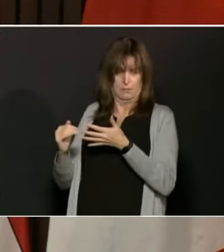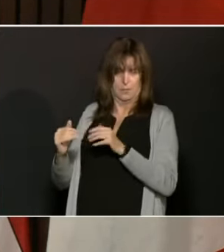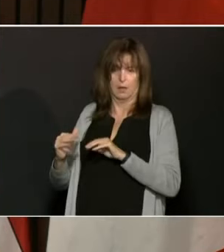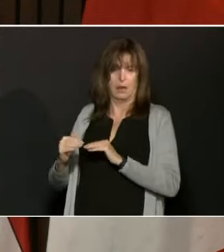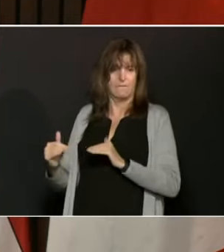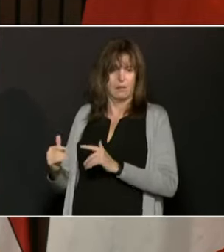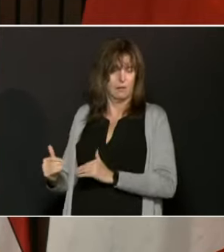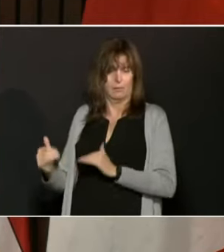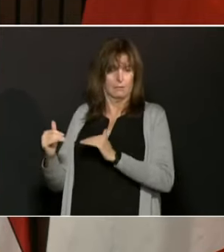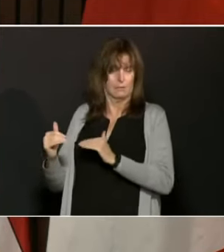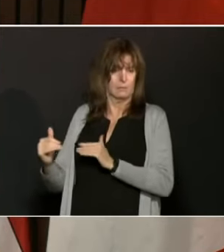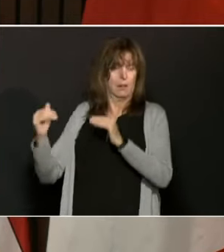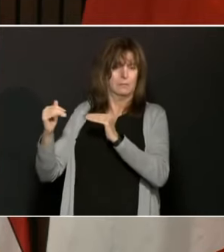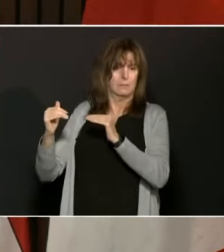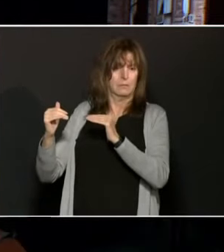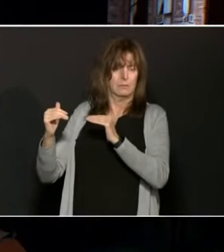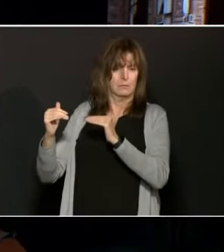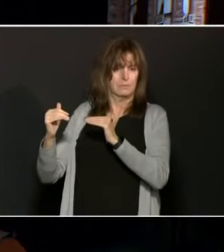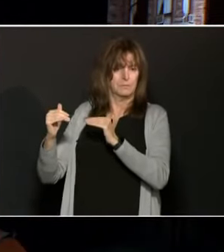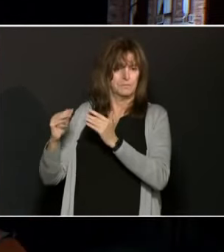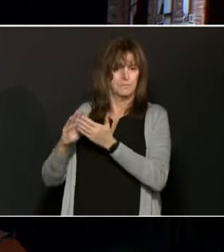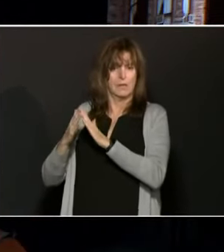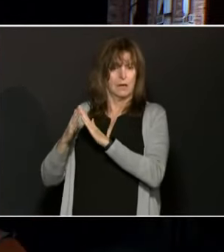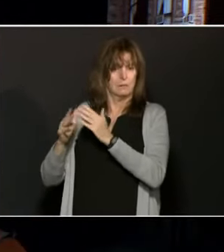area. Follow-up?